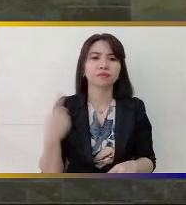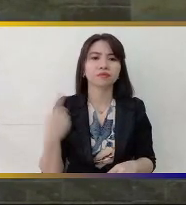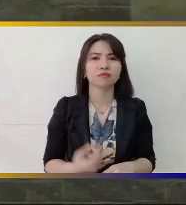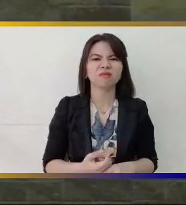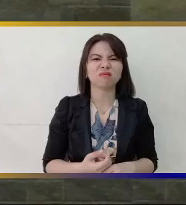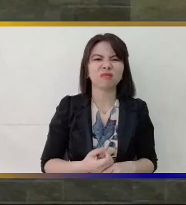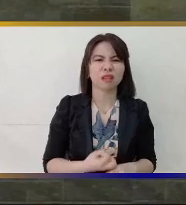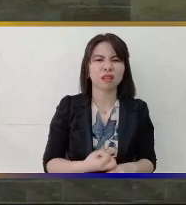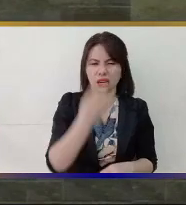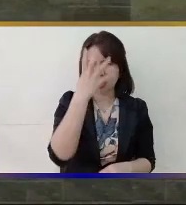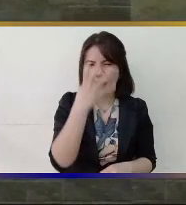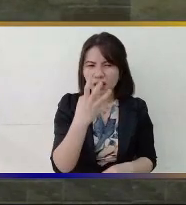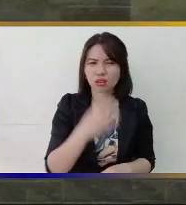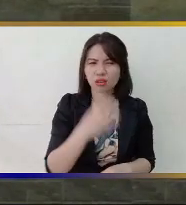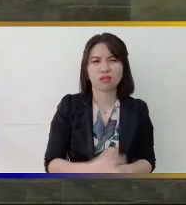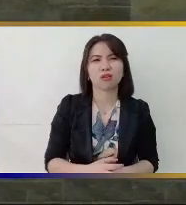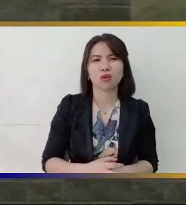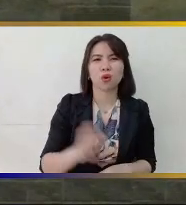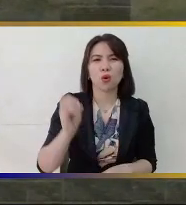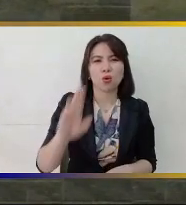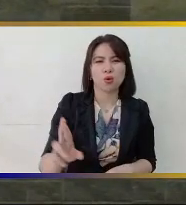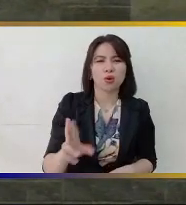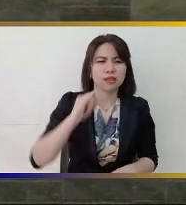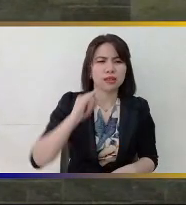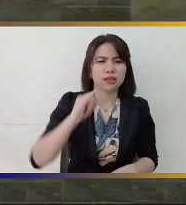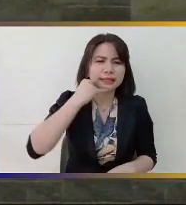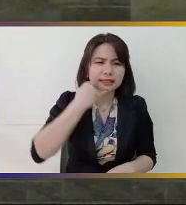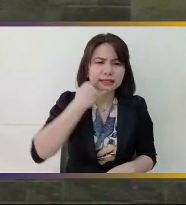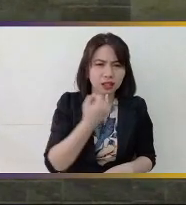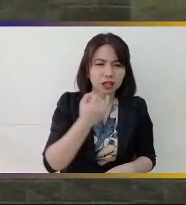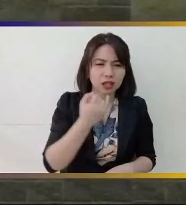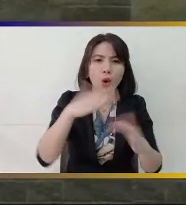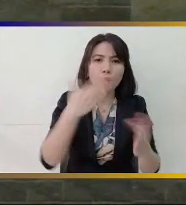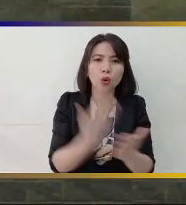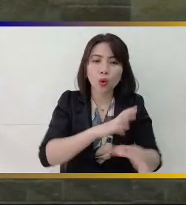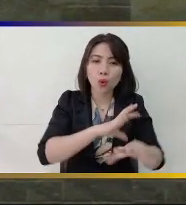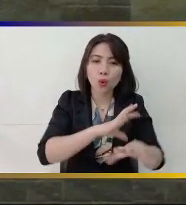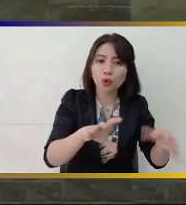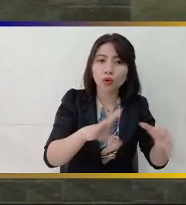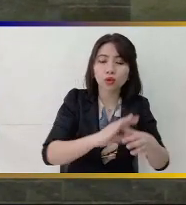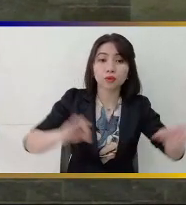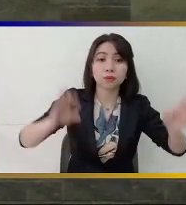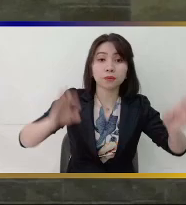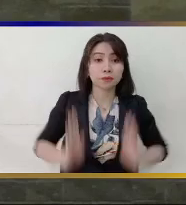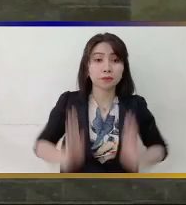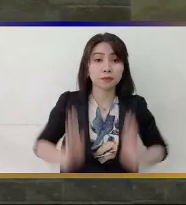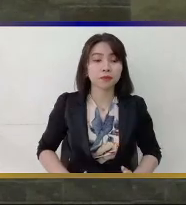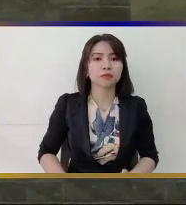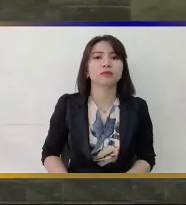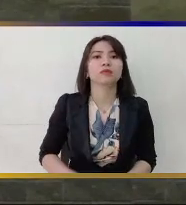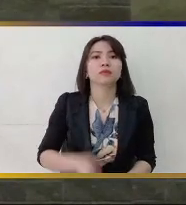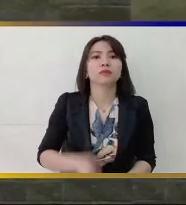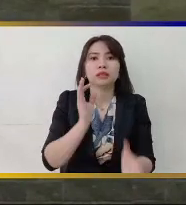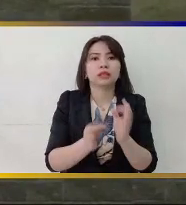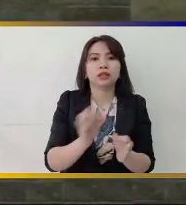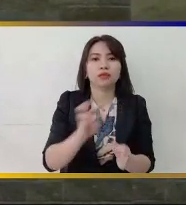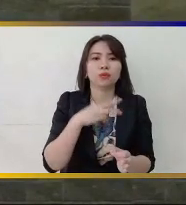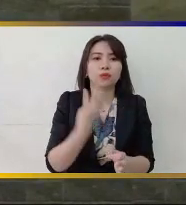ng works of the flesh, kapatid, lahat ng lust of the flesh without being infected.